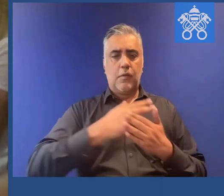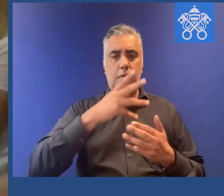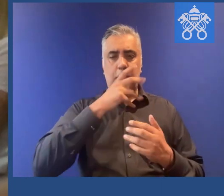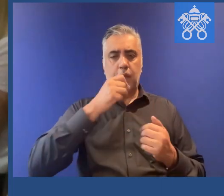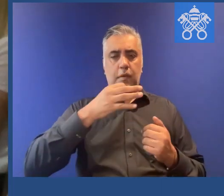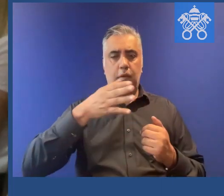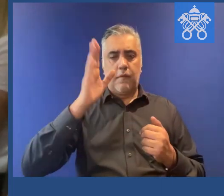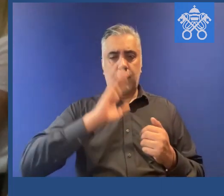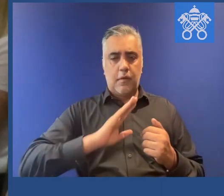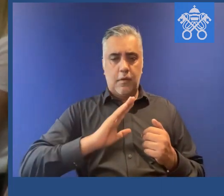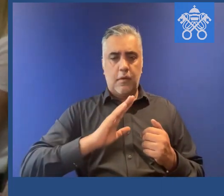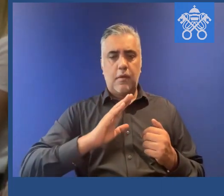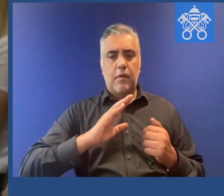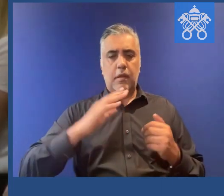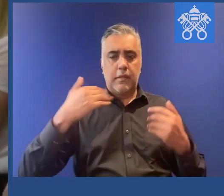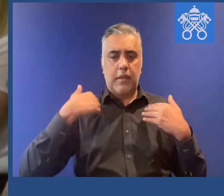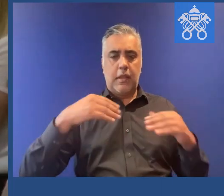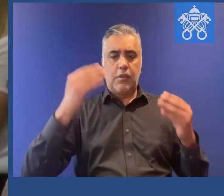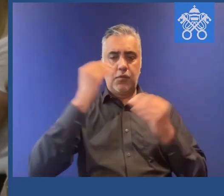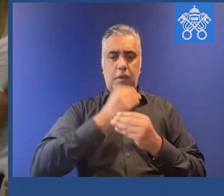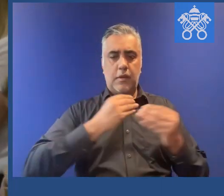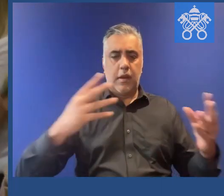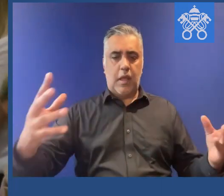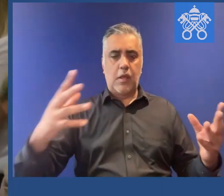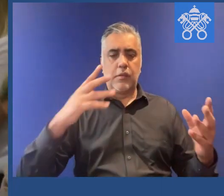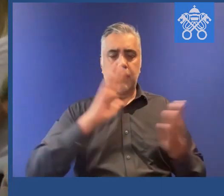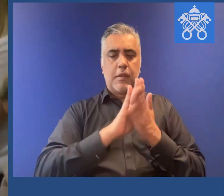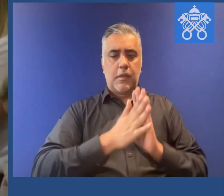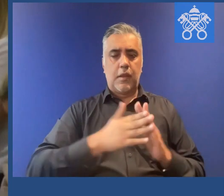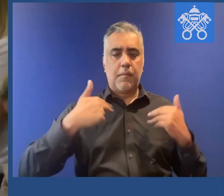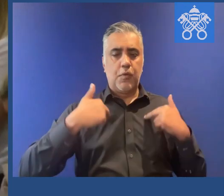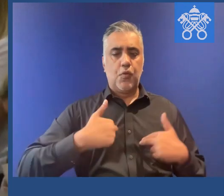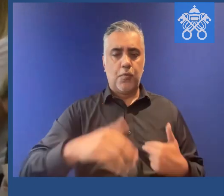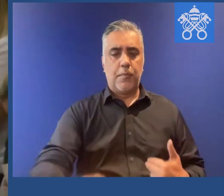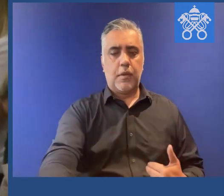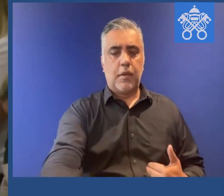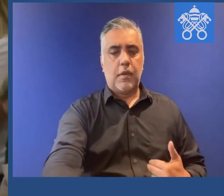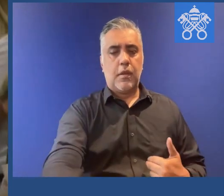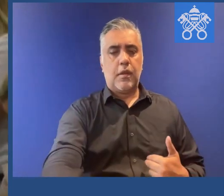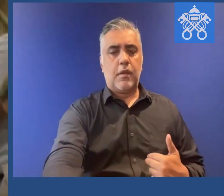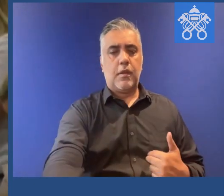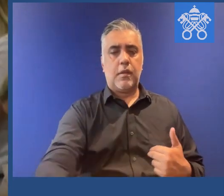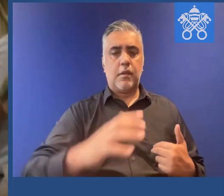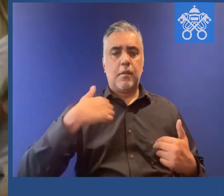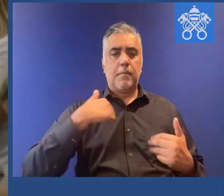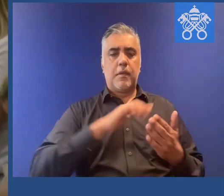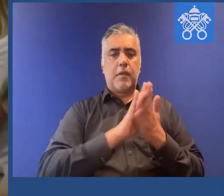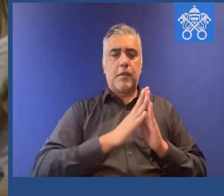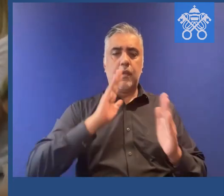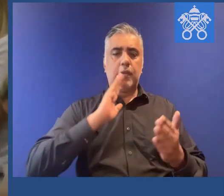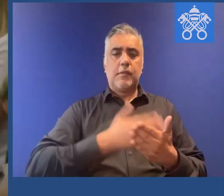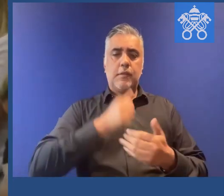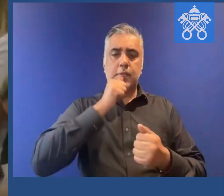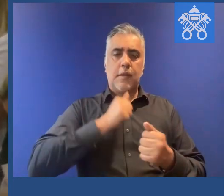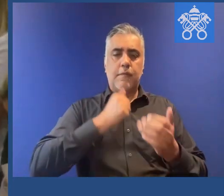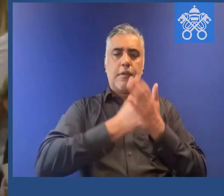infunde. Ut qui angelo annunciante, Christi Filii tui incarnationem coniovimus, per passionem eius et crucem, a